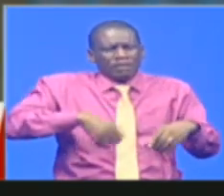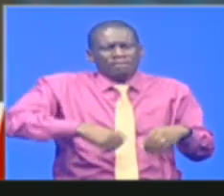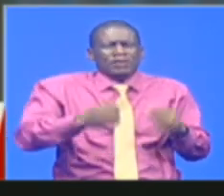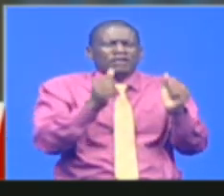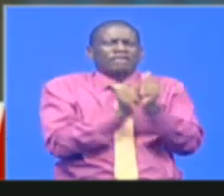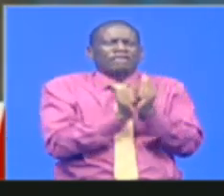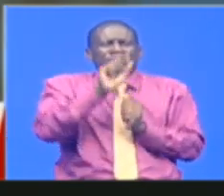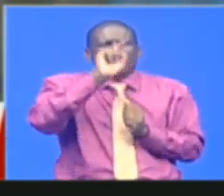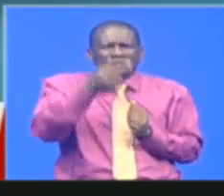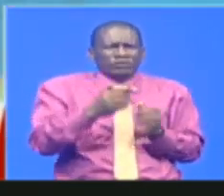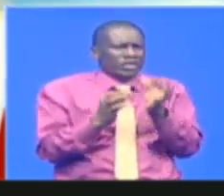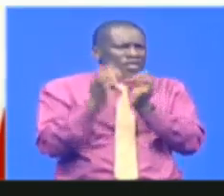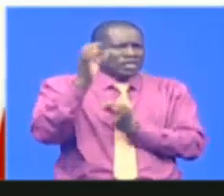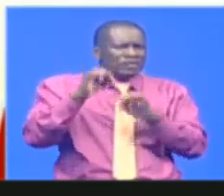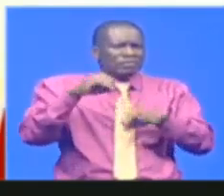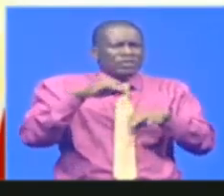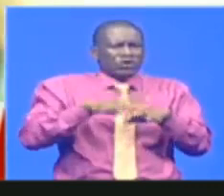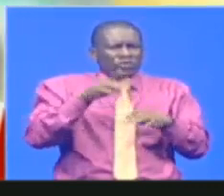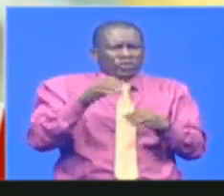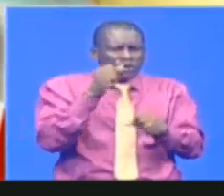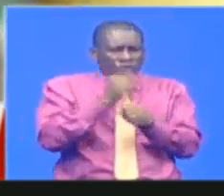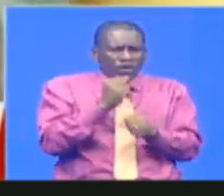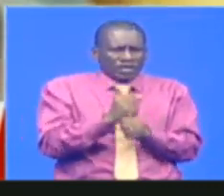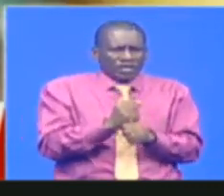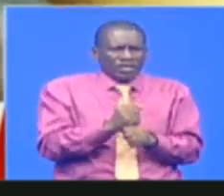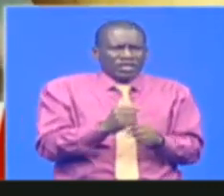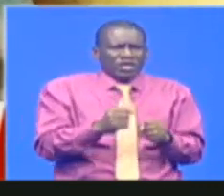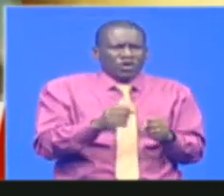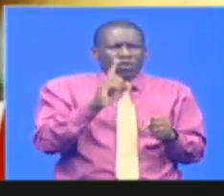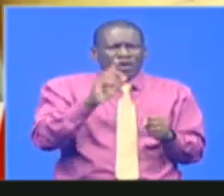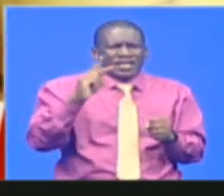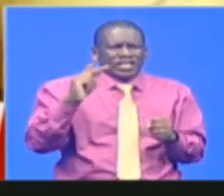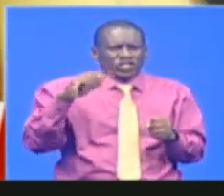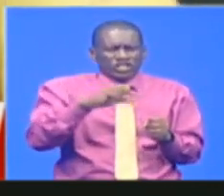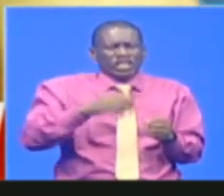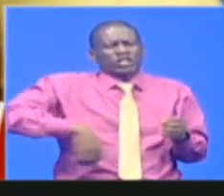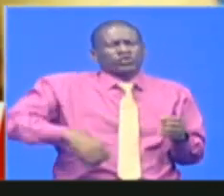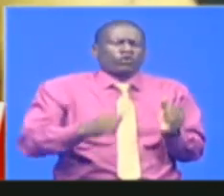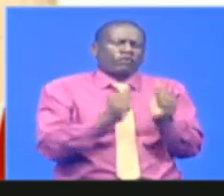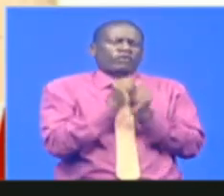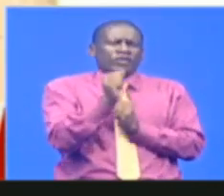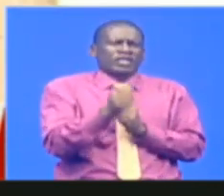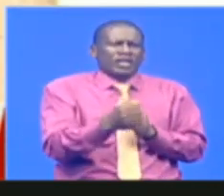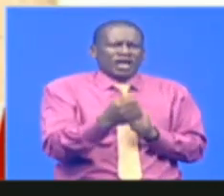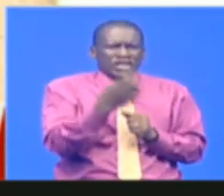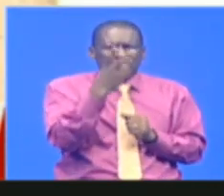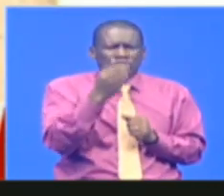15K. A kilogram of plastics features between 15 and 19 shillings, depending on the type.